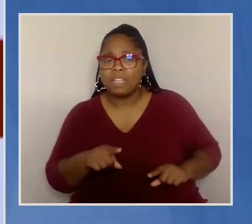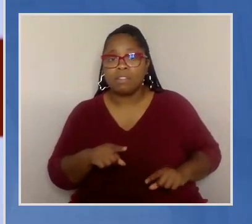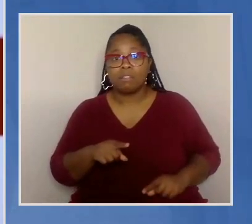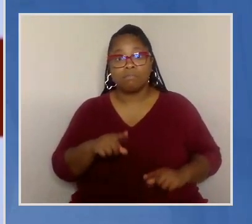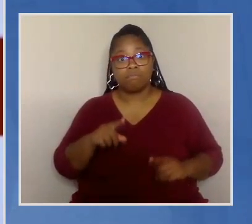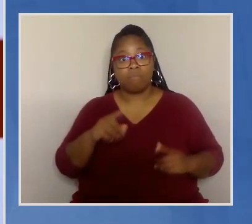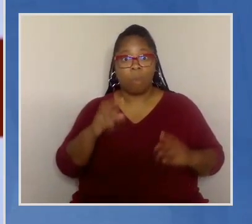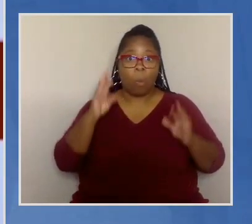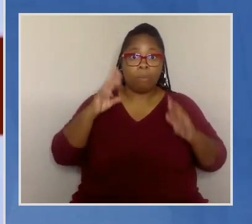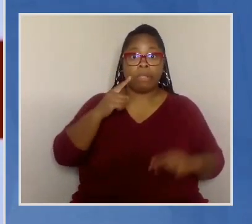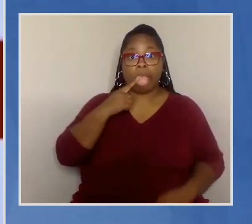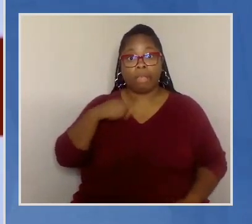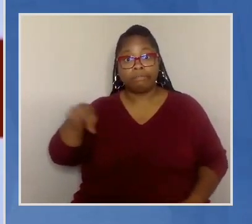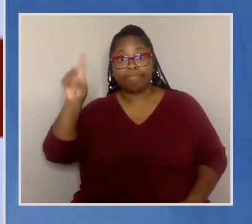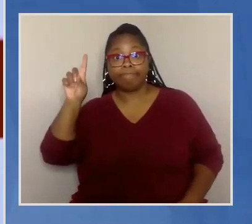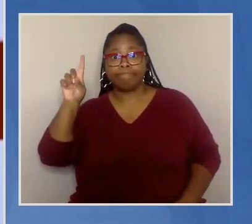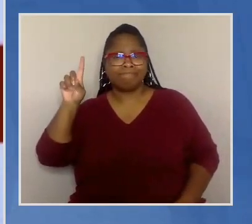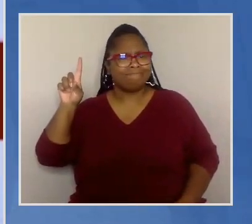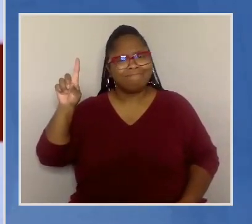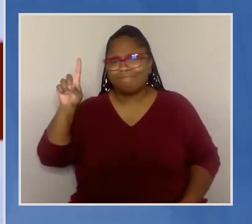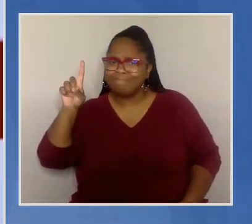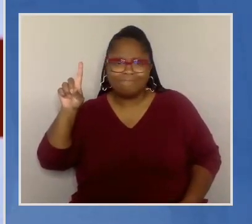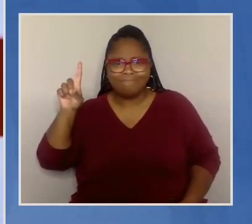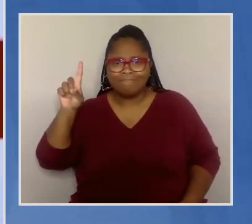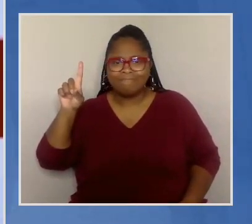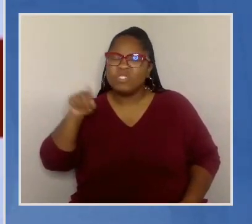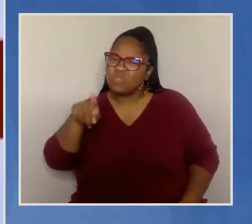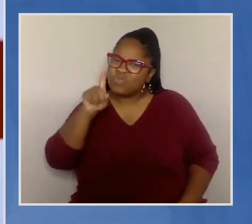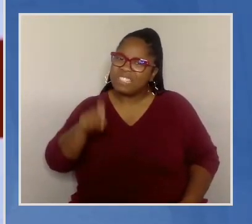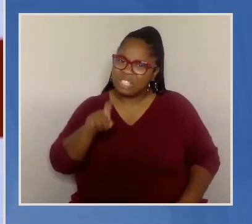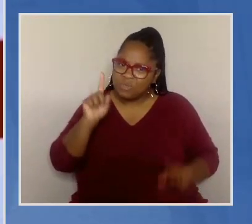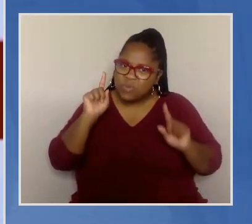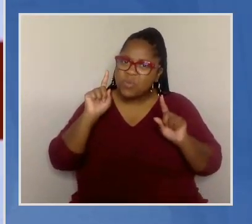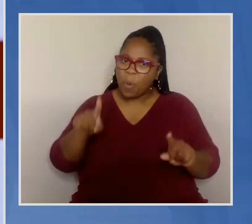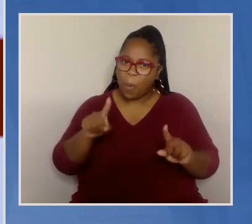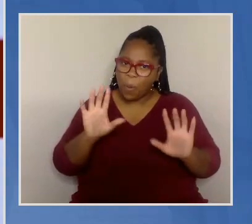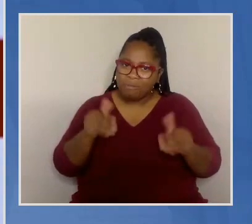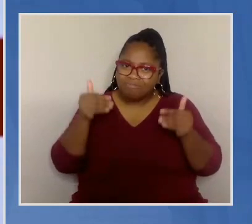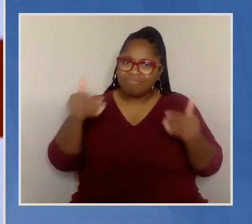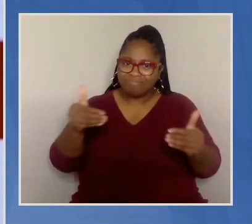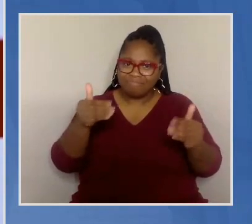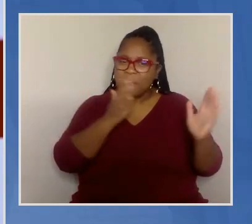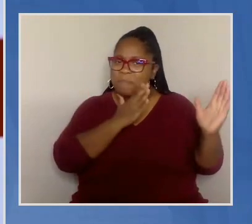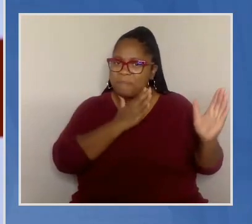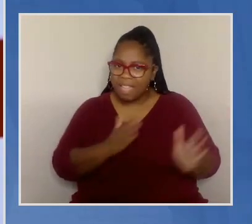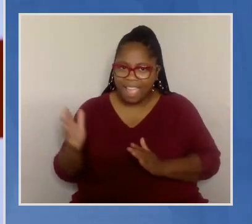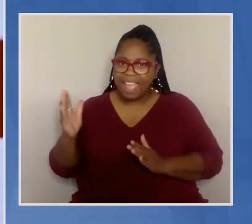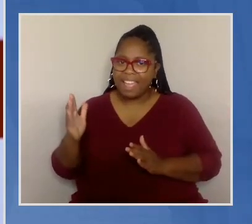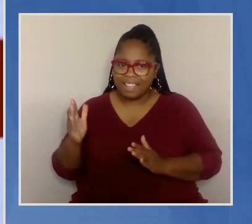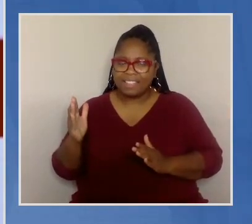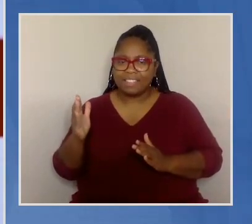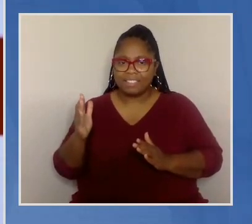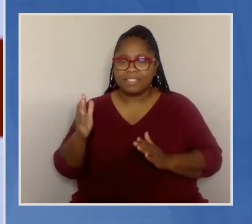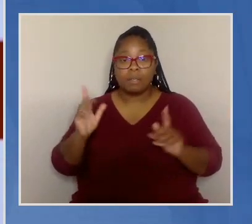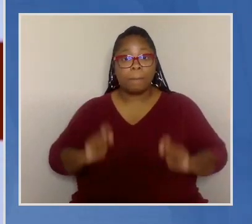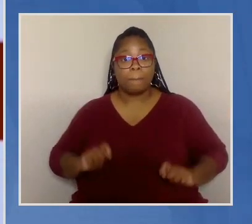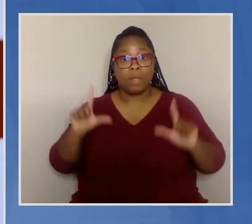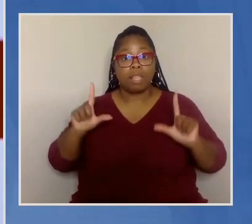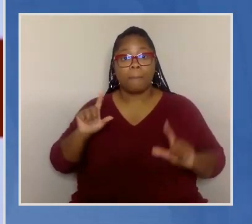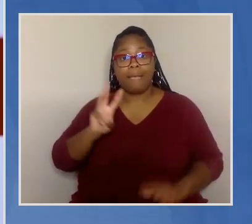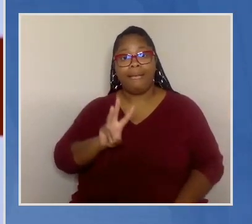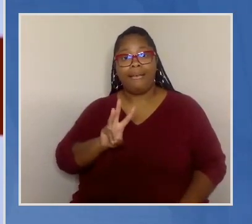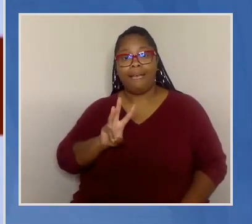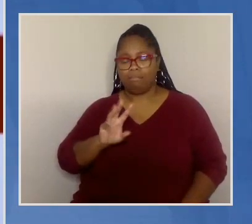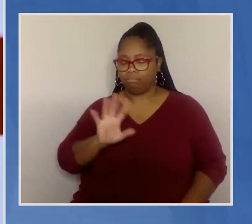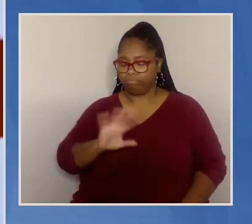by chance. So you need to go and make a plan. So I want you to go to